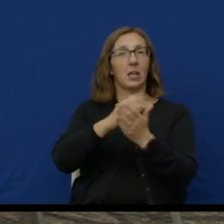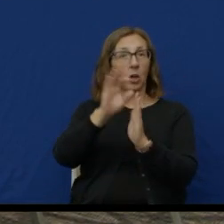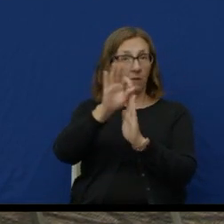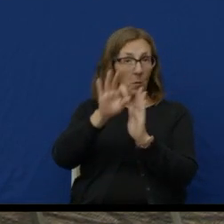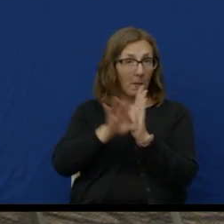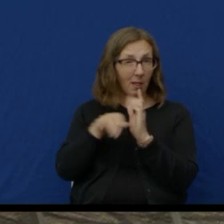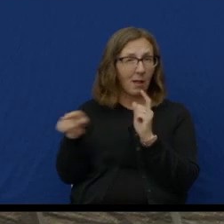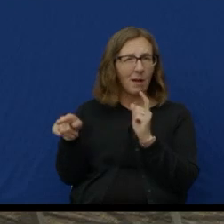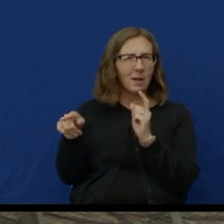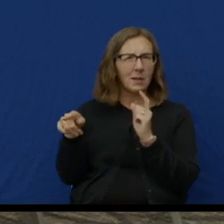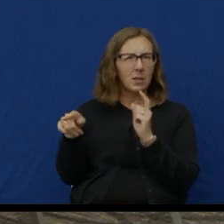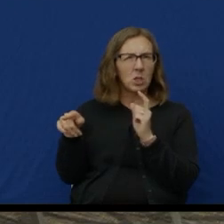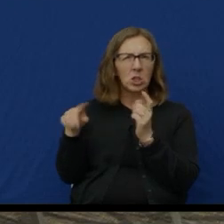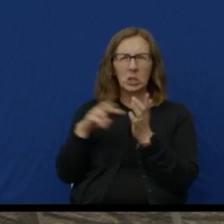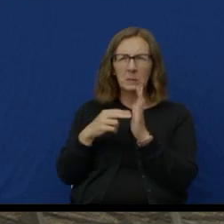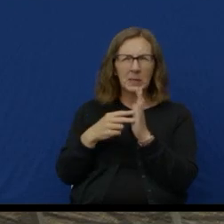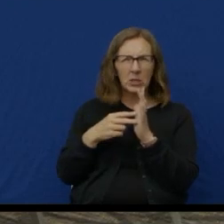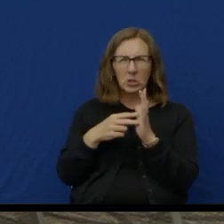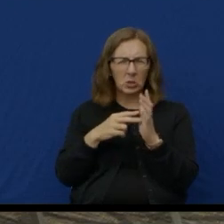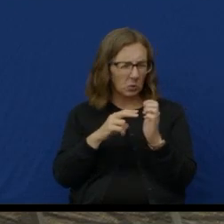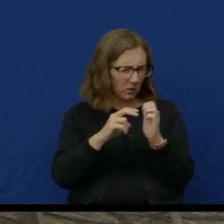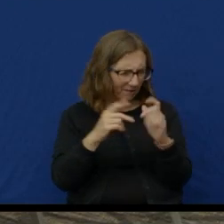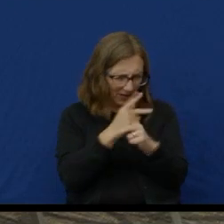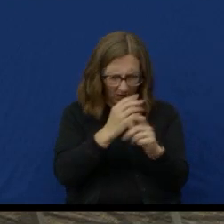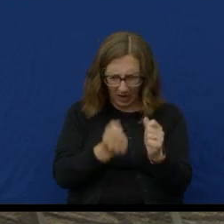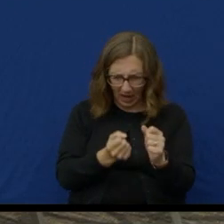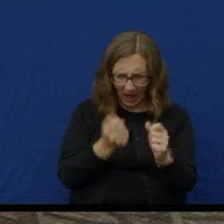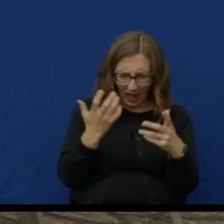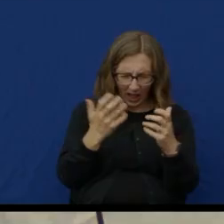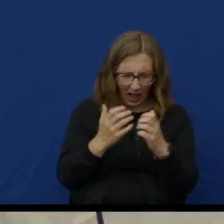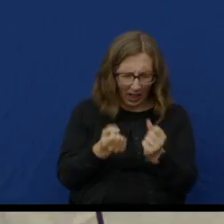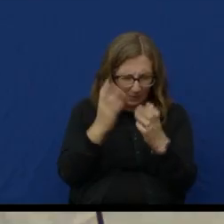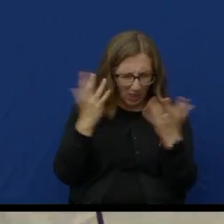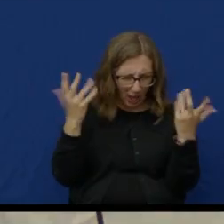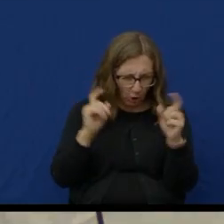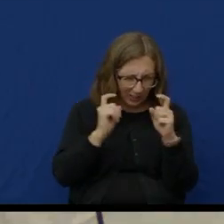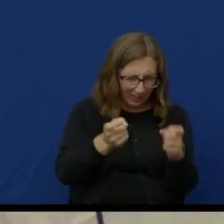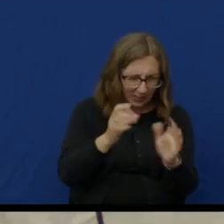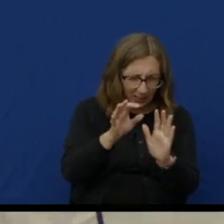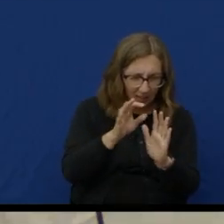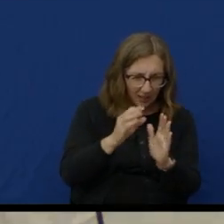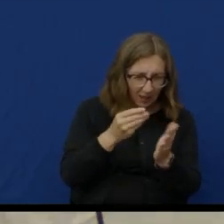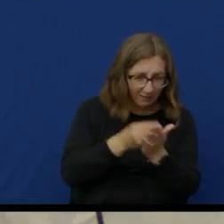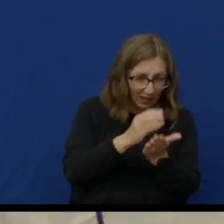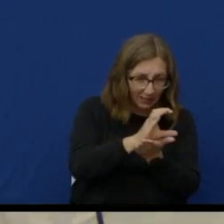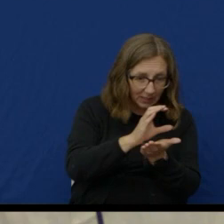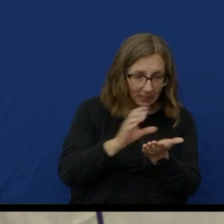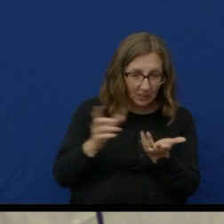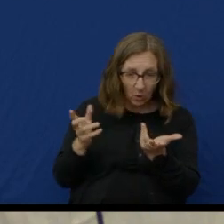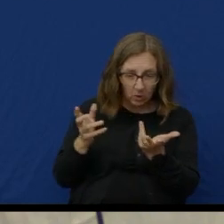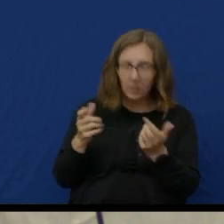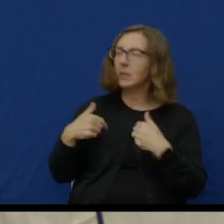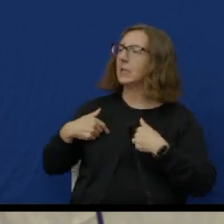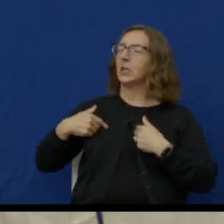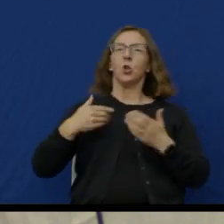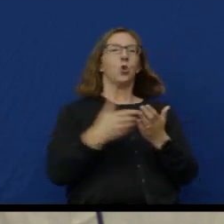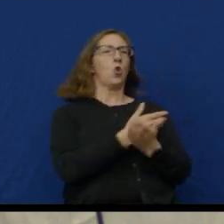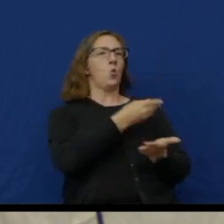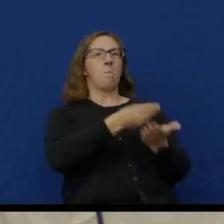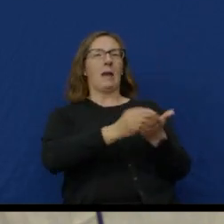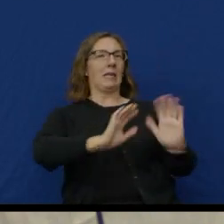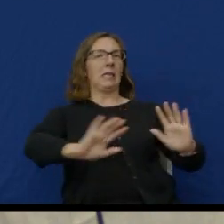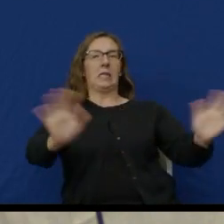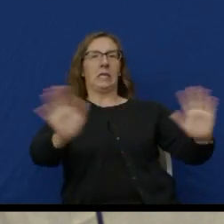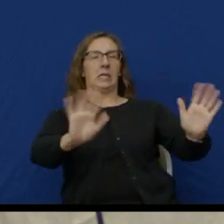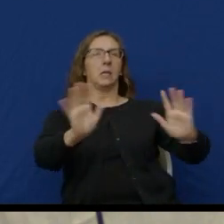already funded, or is there some new money coming through? No, it's not necessarily asking for any new money. It's just asking to change the